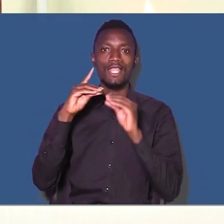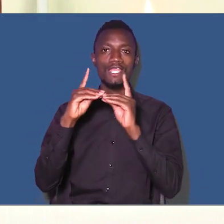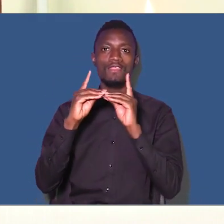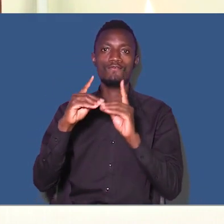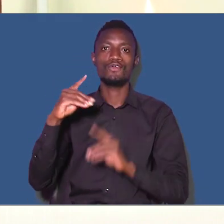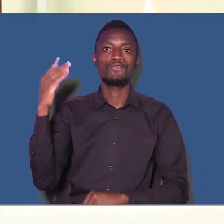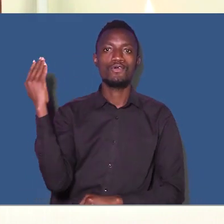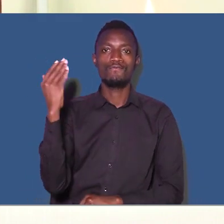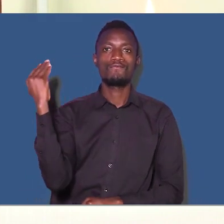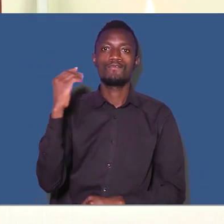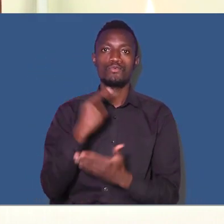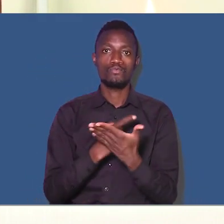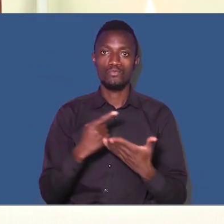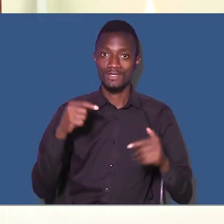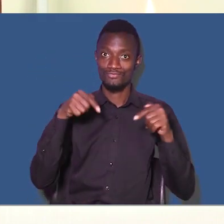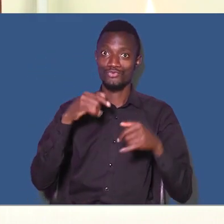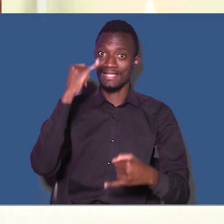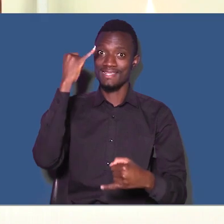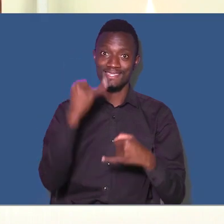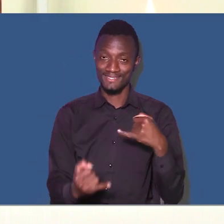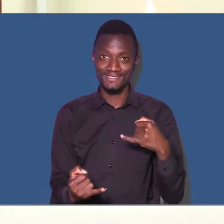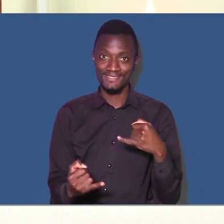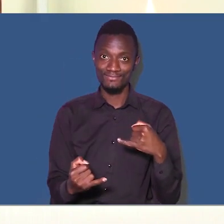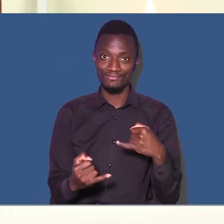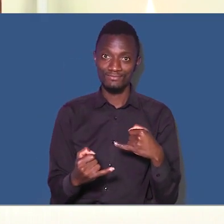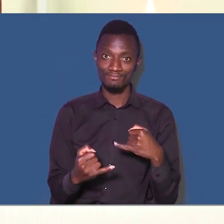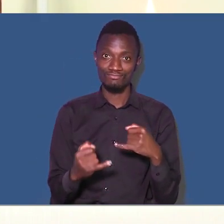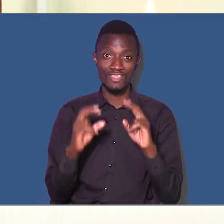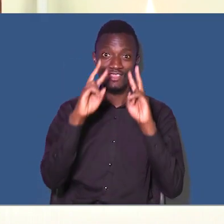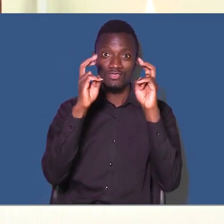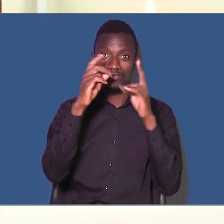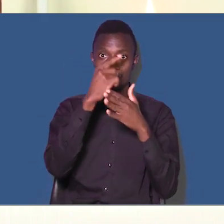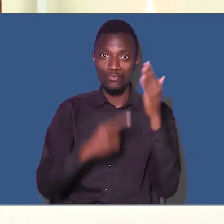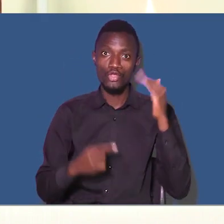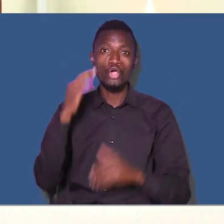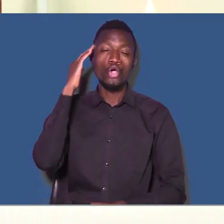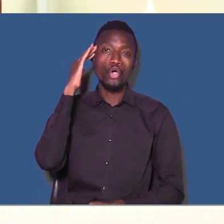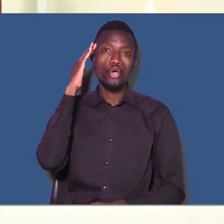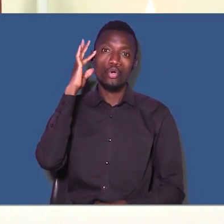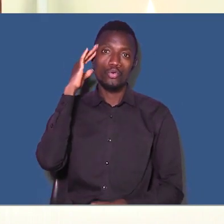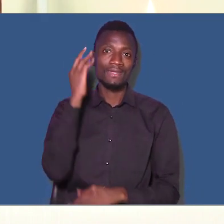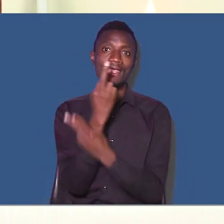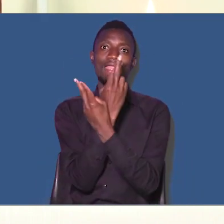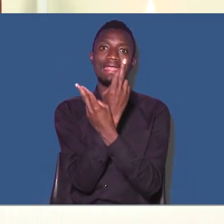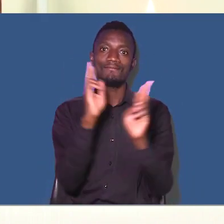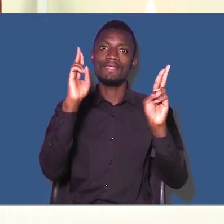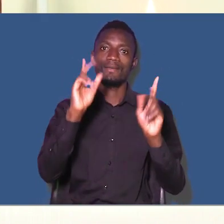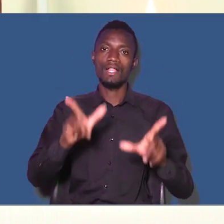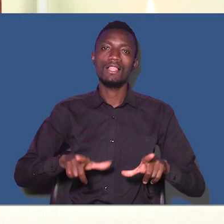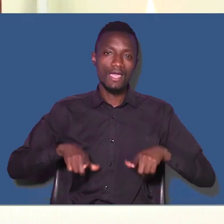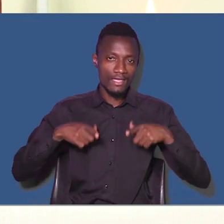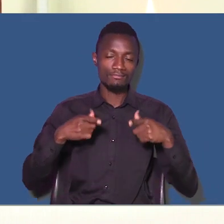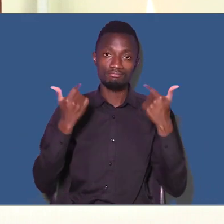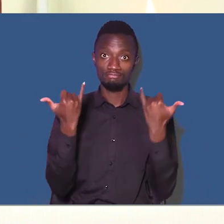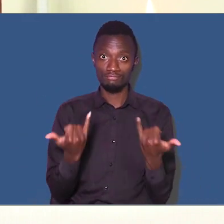one for this week, where we've been considering the theme, A Redeemed Life. And today, our